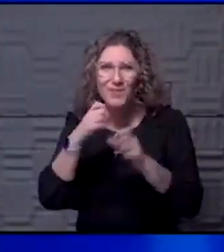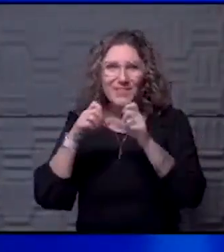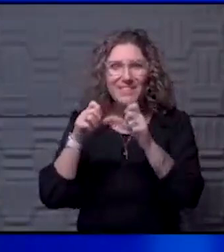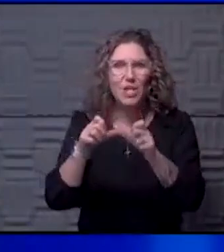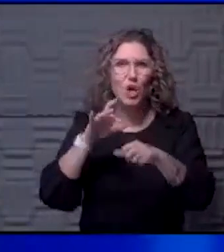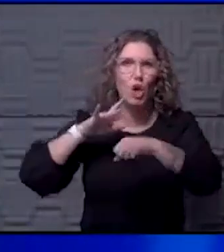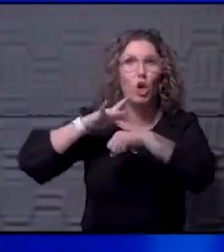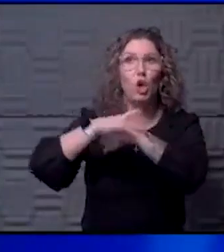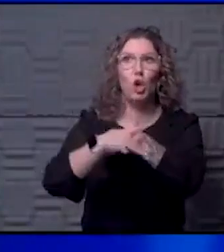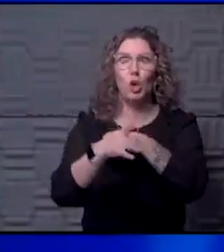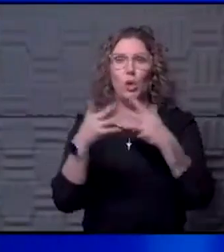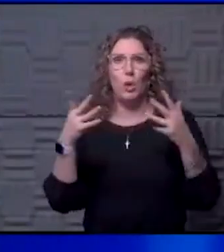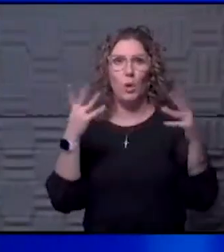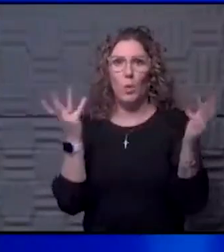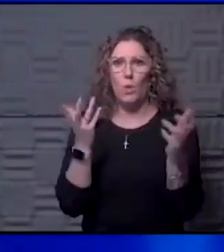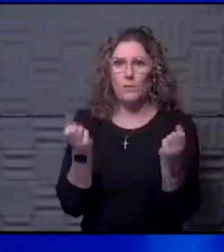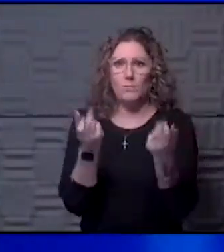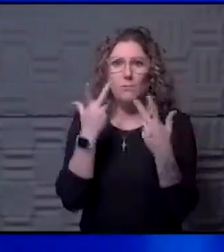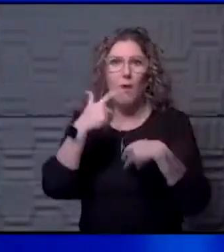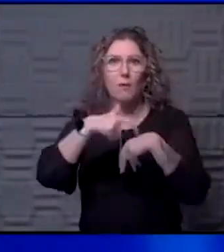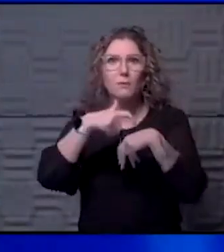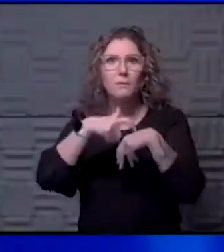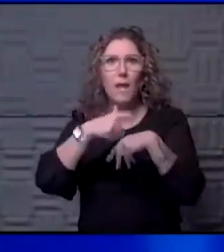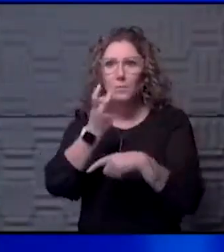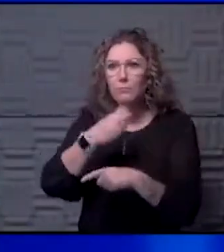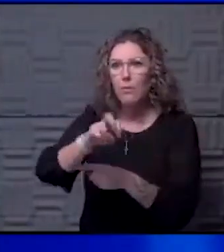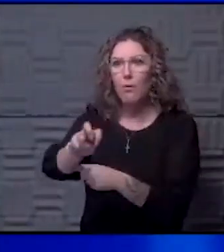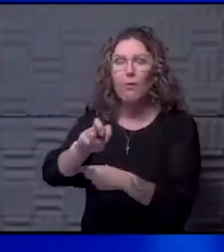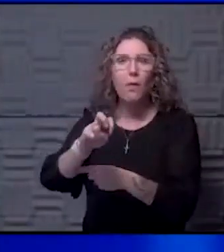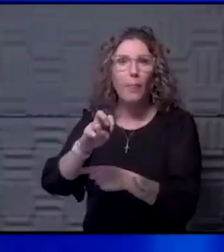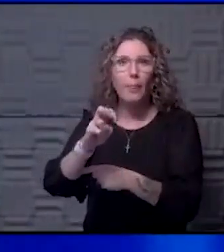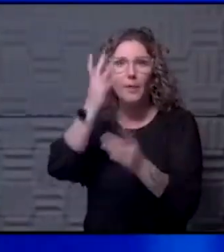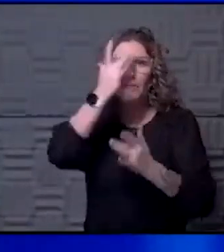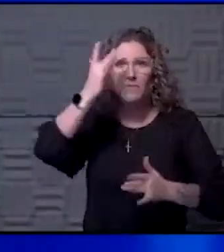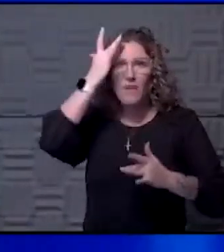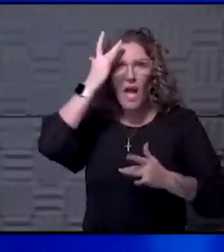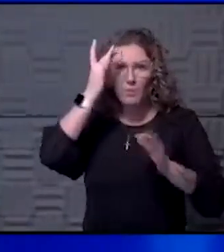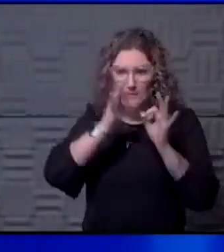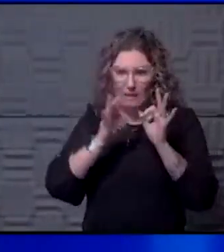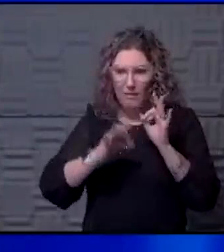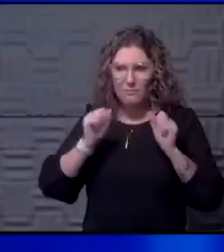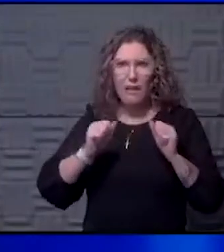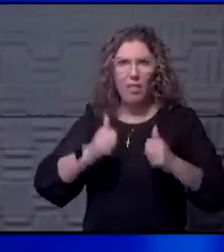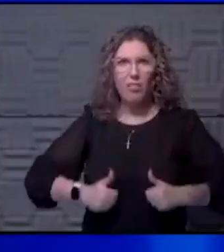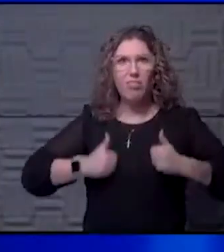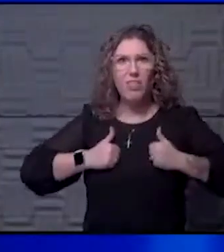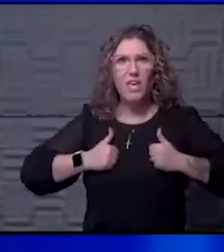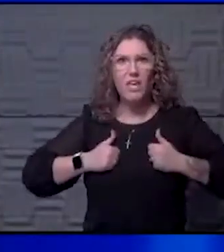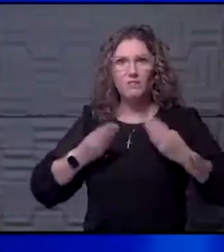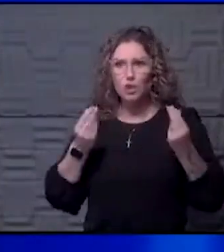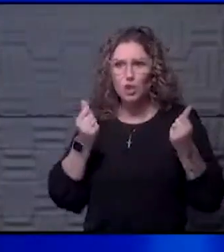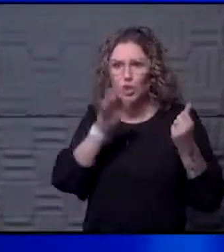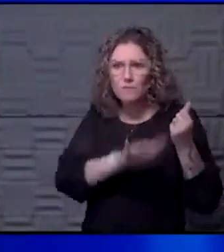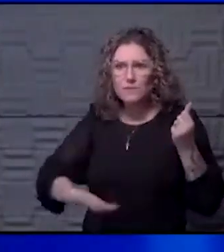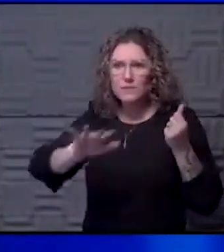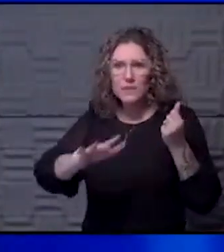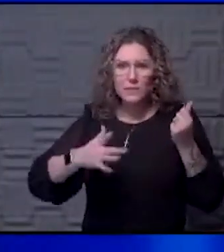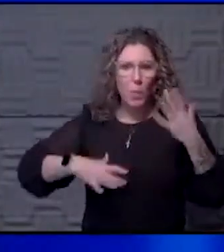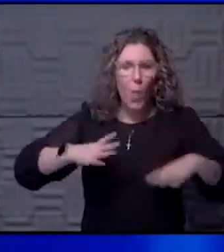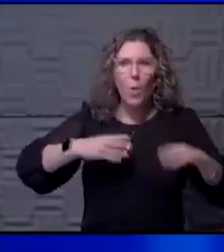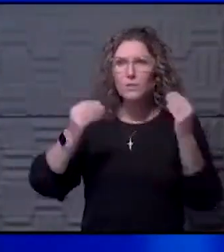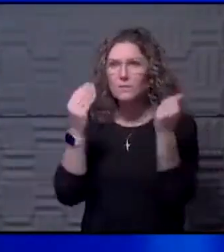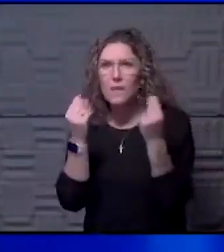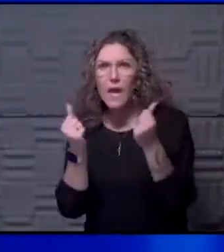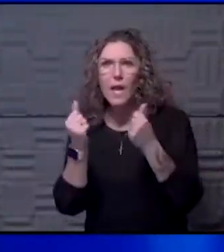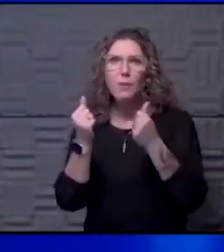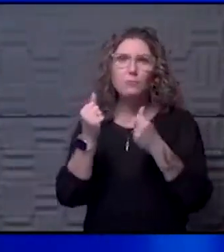lot of question about, well, what is the amount of time that transmissible viruses can live on surfaces, whether they be fabric or hard surfaces or shoes or